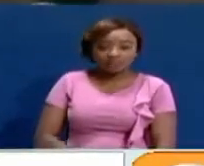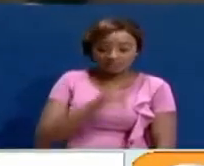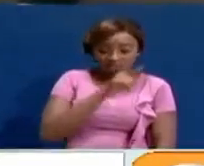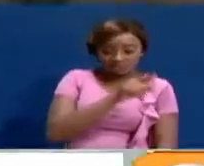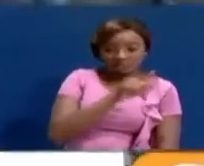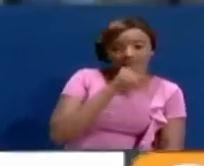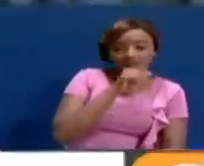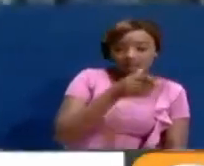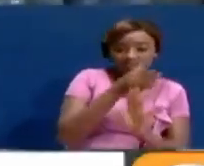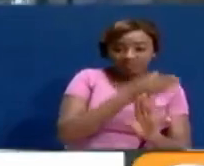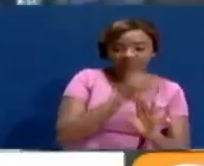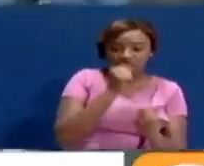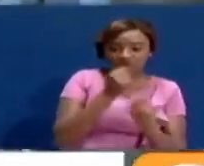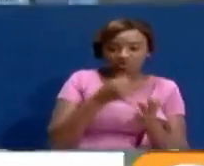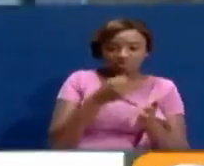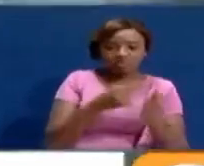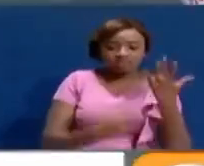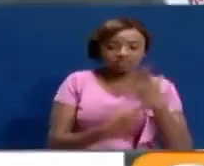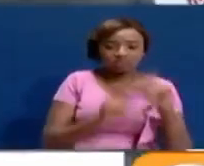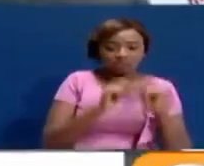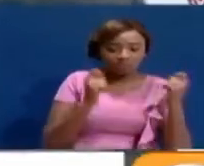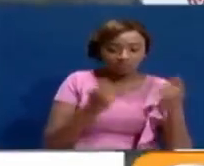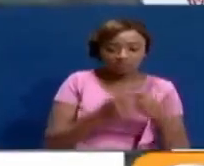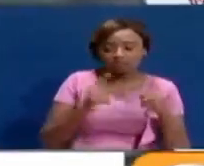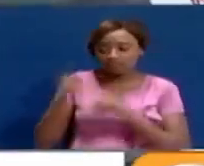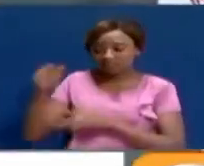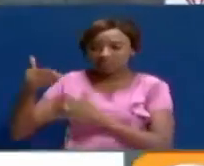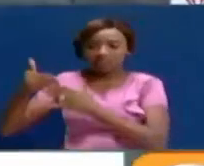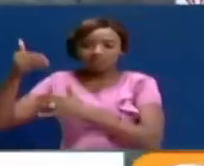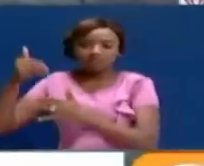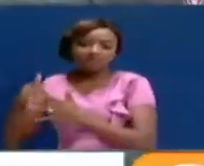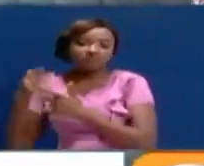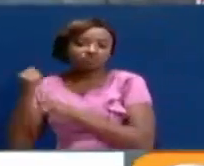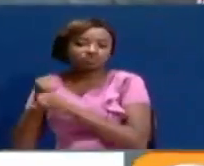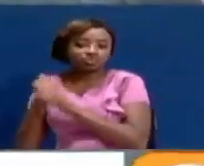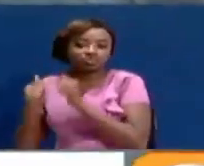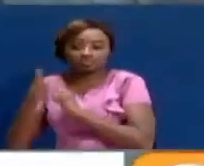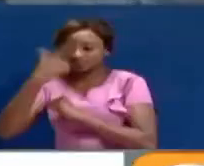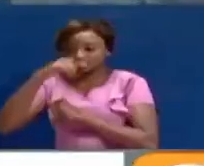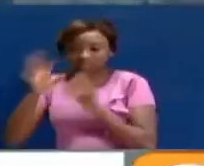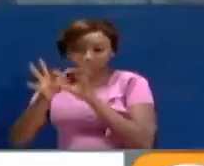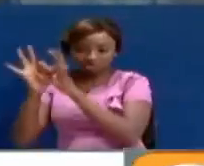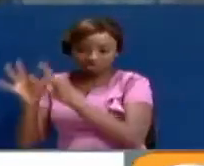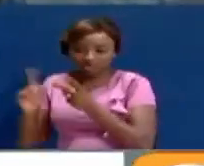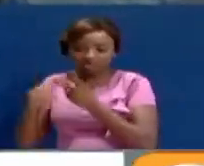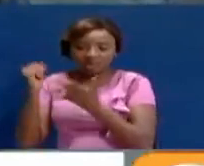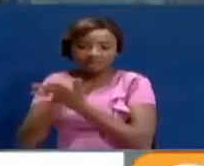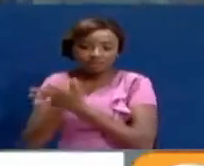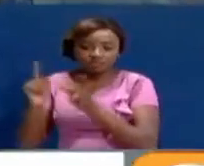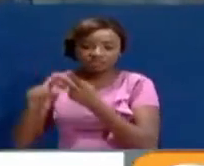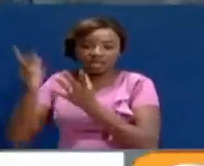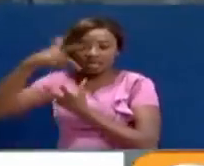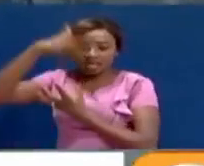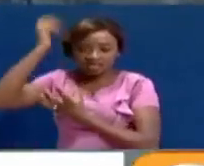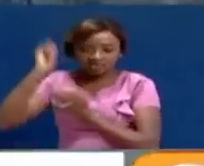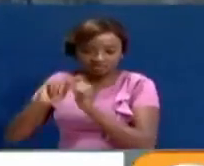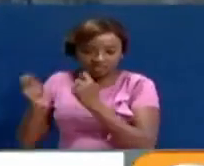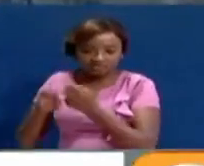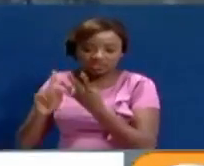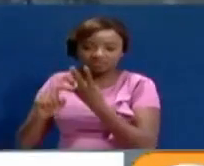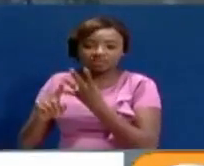his role as the head of the technical bench last month, while Kamau has previously handled Thika United, Posta Rangers, KCB FC